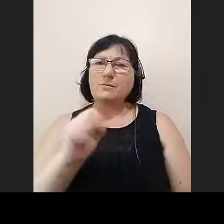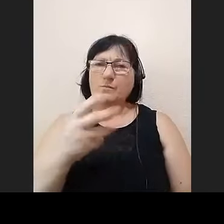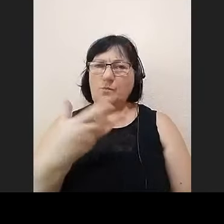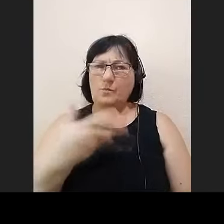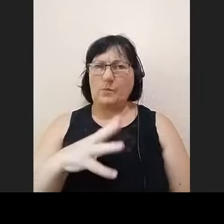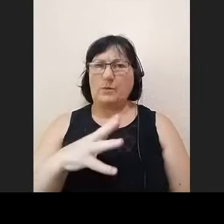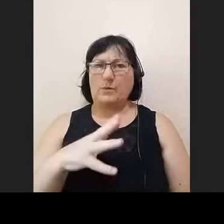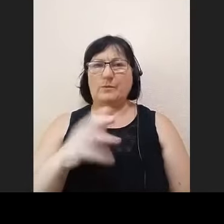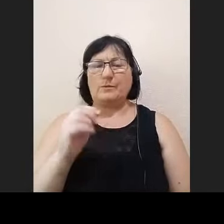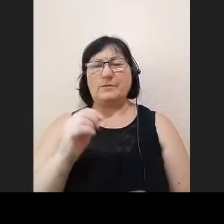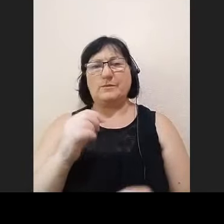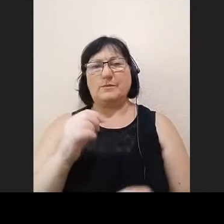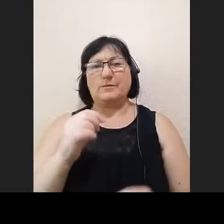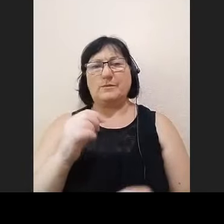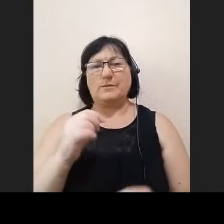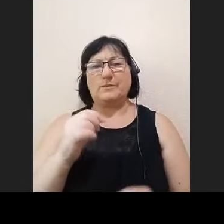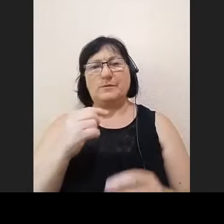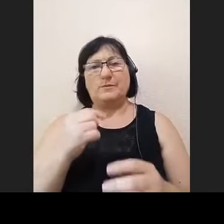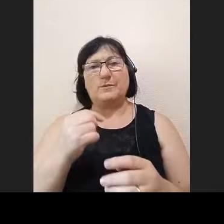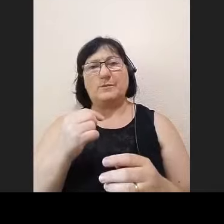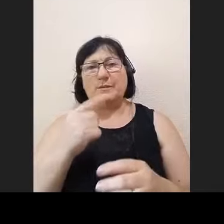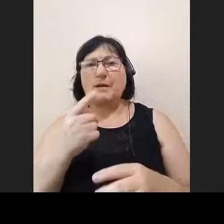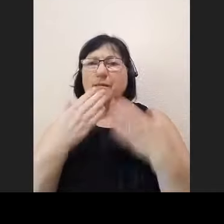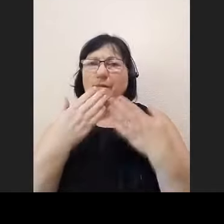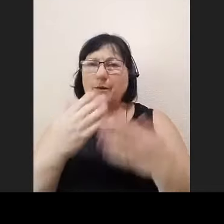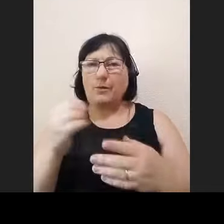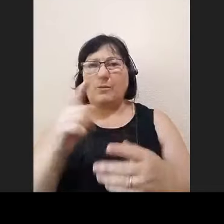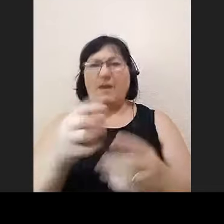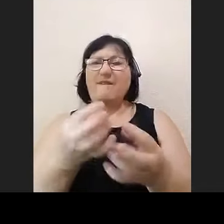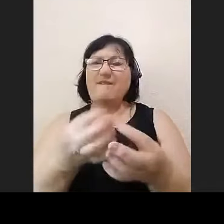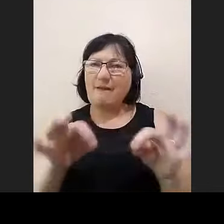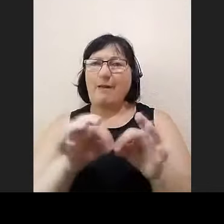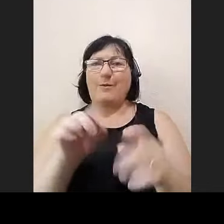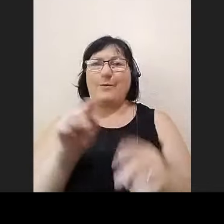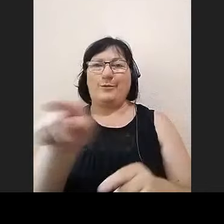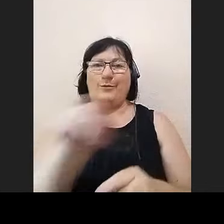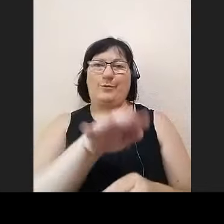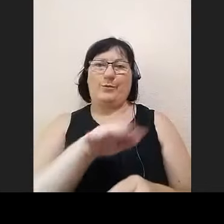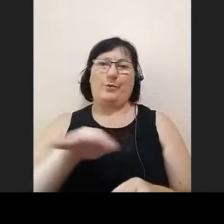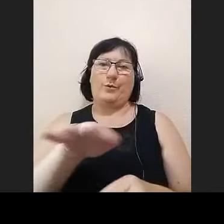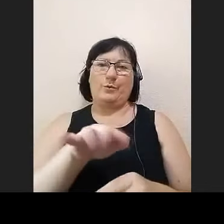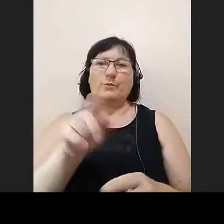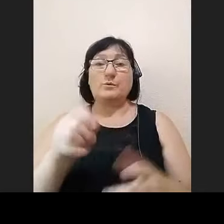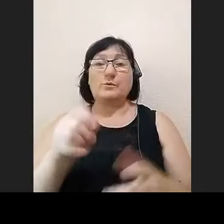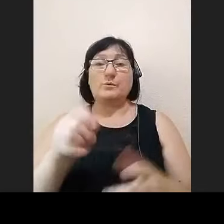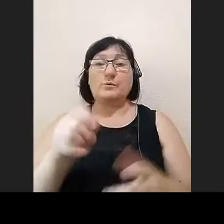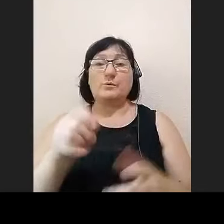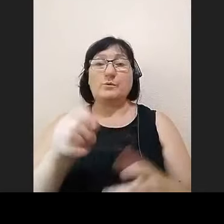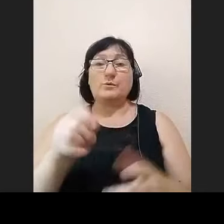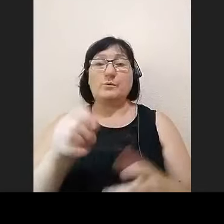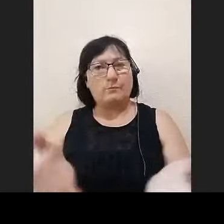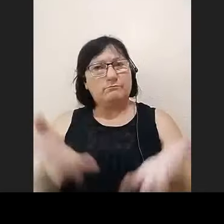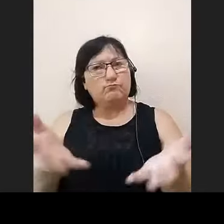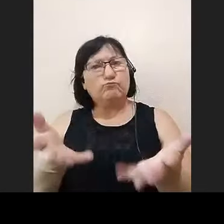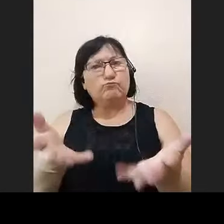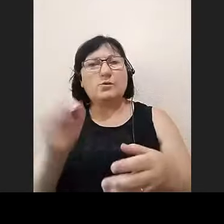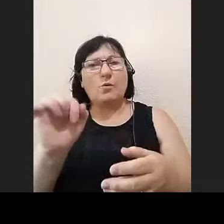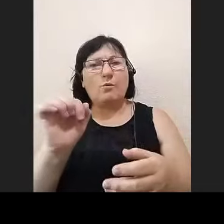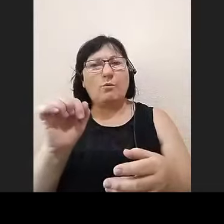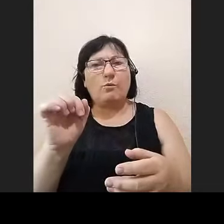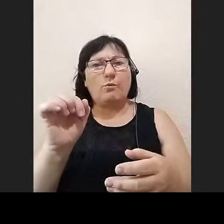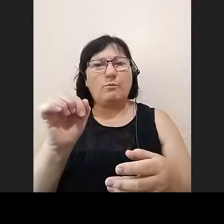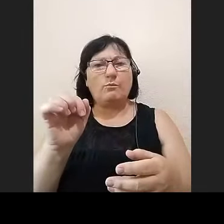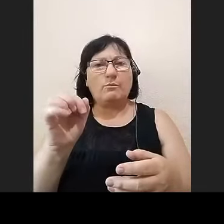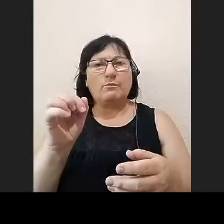improvement. We would like to encourage you to give us your input on how we can improve our service